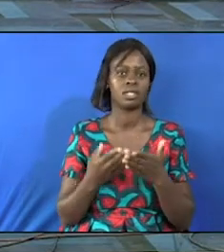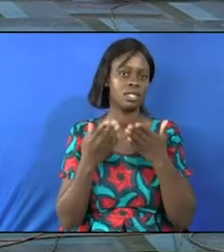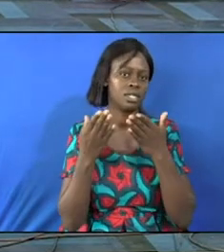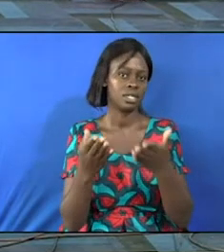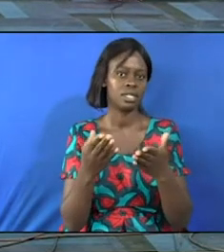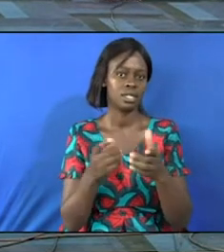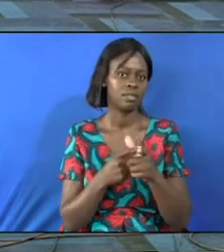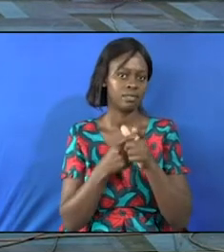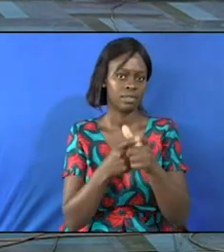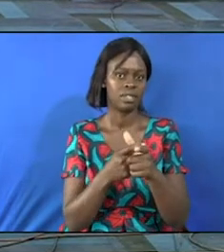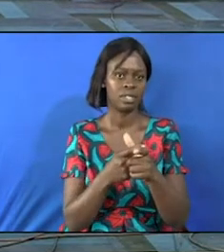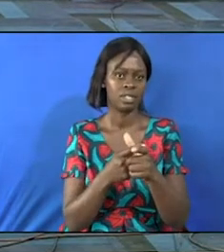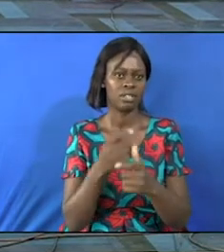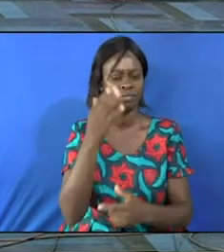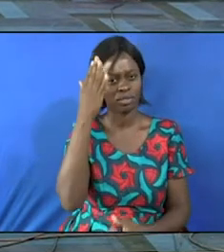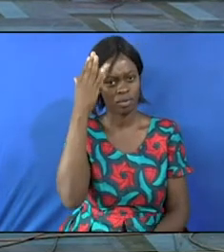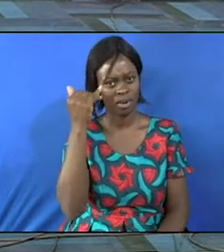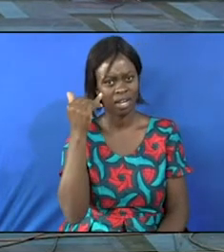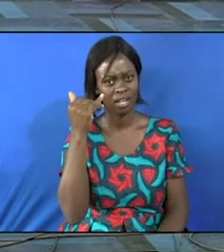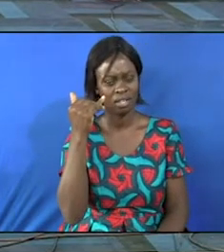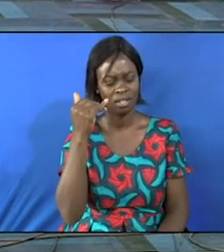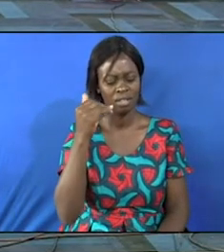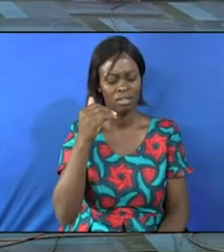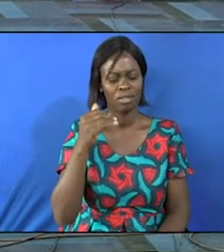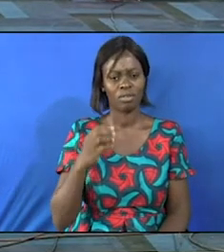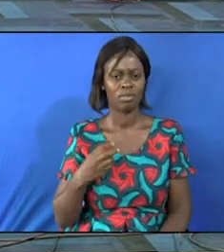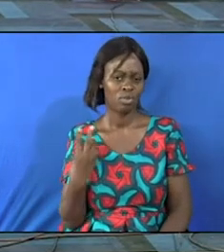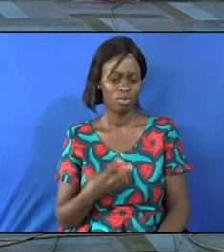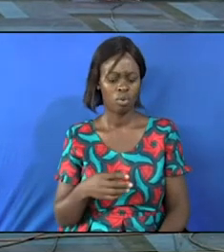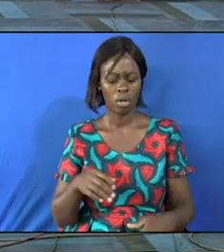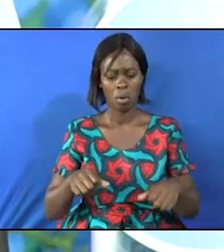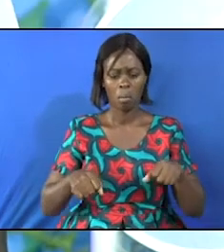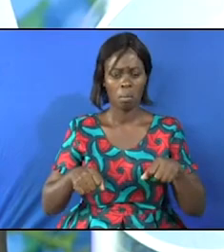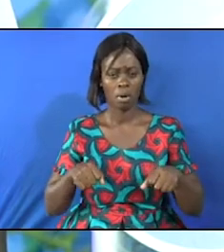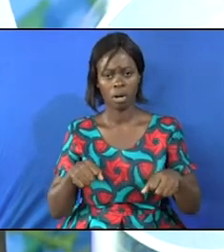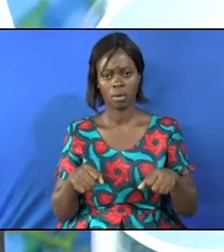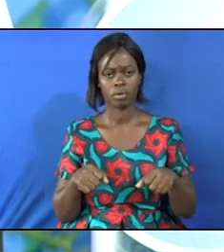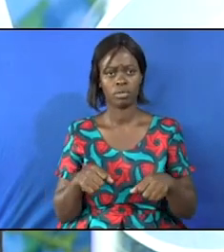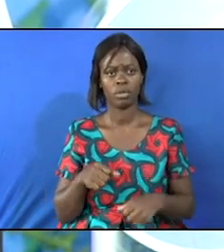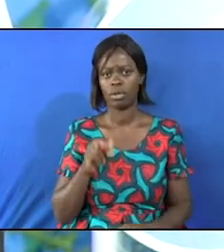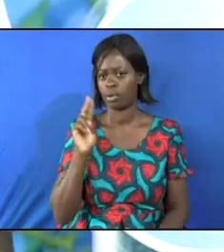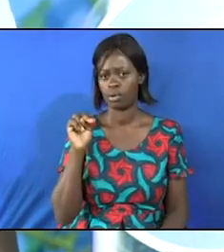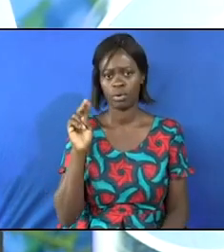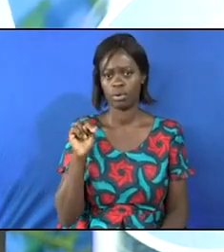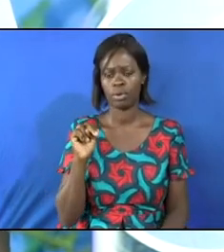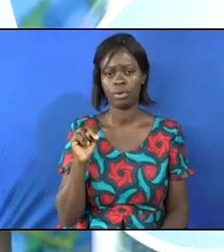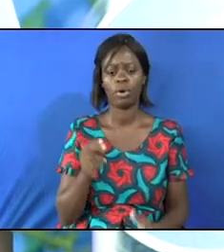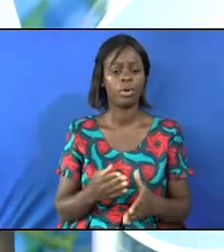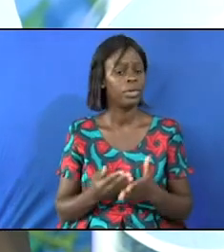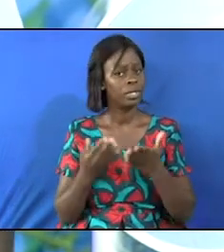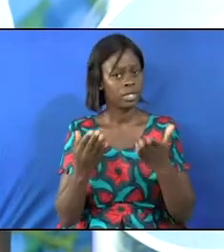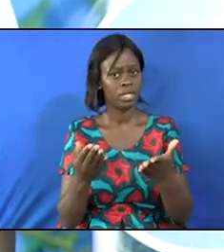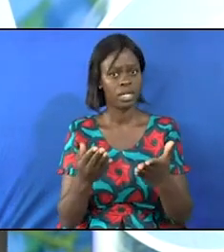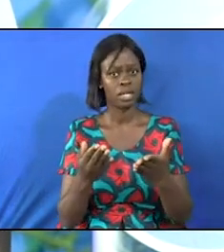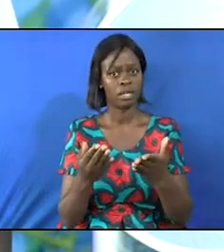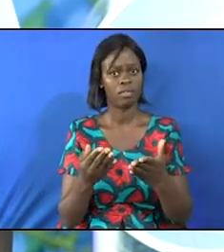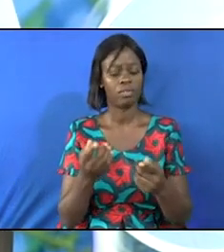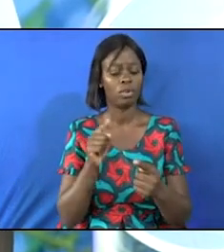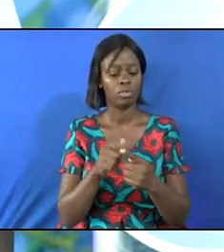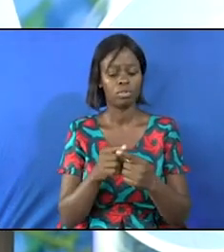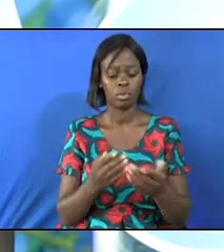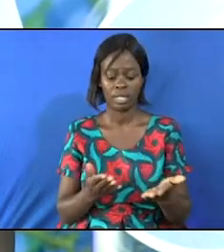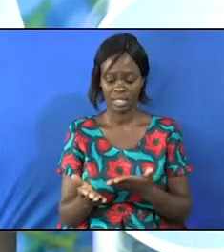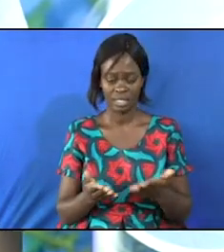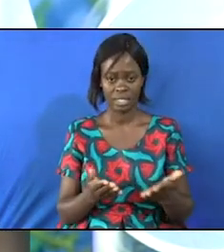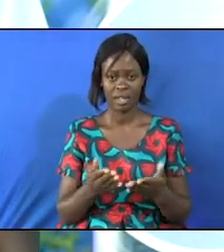Does he give us the spiritual gifts to make us proud? No. He gives us the spiritual gifts so that we can serve and strengthen the